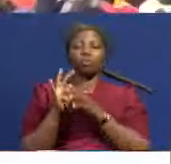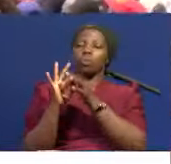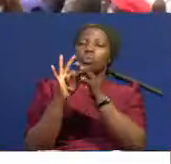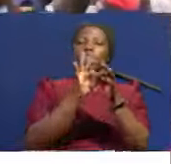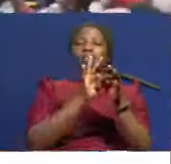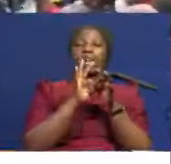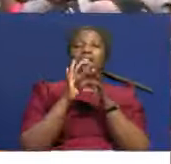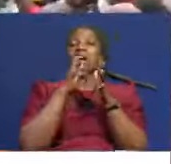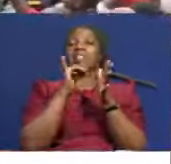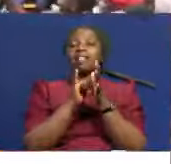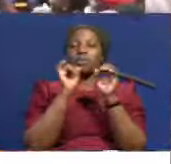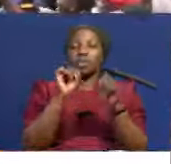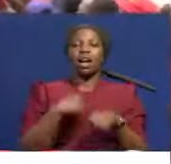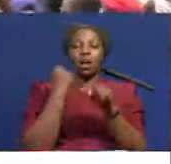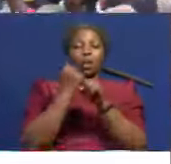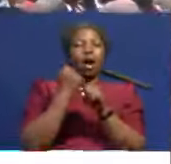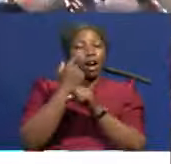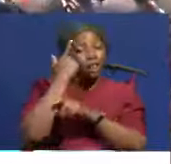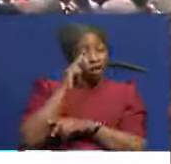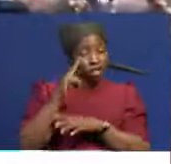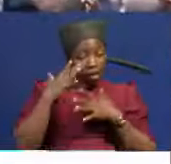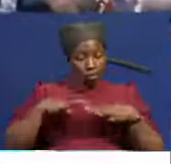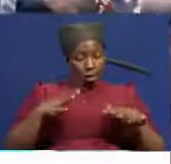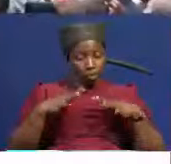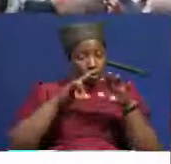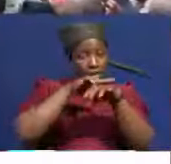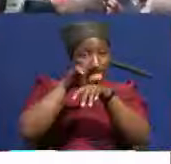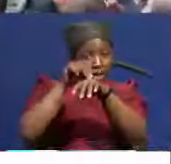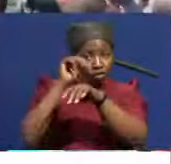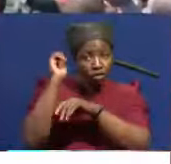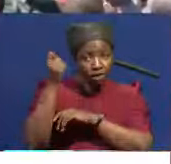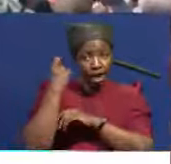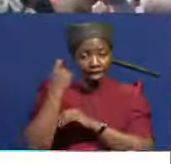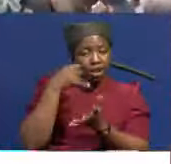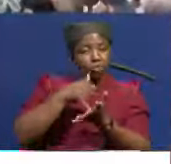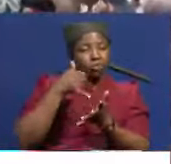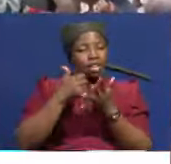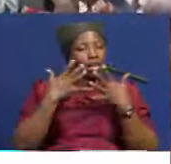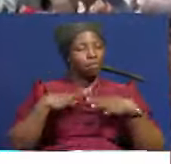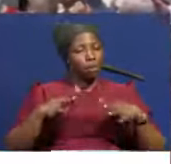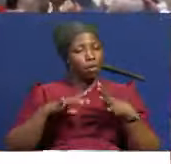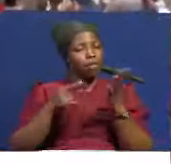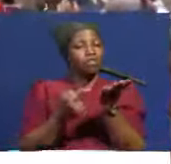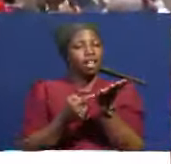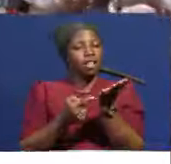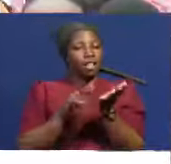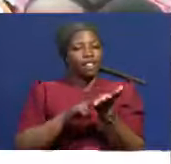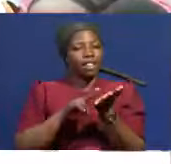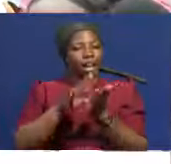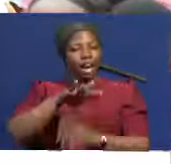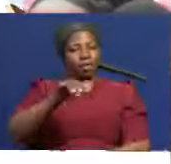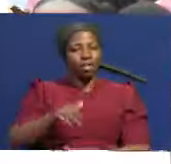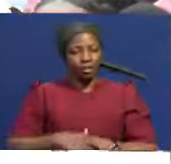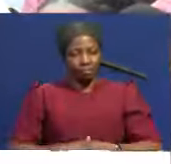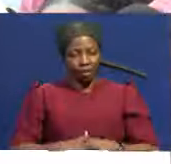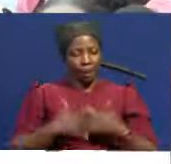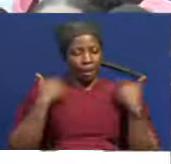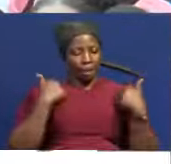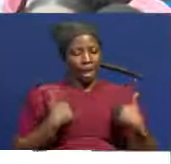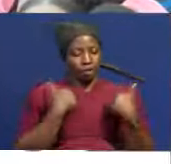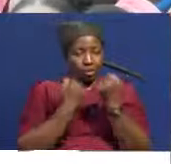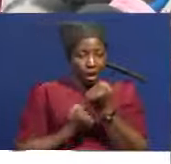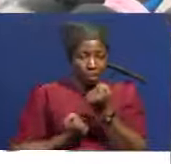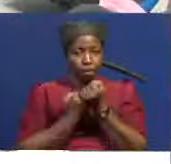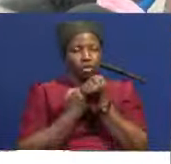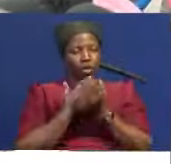ndio tuweze kuwafanyia kazi watu wa taifa la Kenya, wakiwemo watu wa Taita Taveta County. Na mimi namuunga mheshimiwa